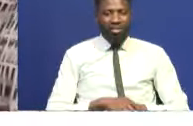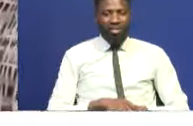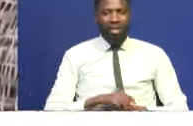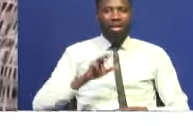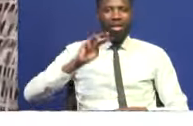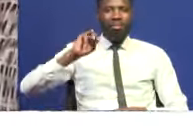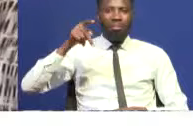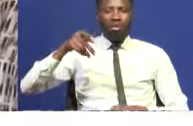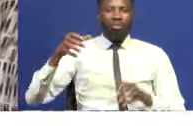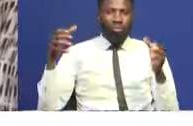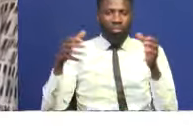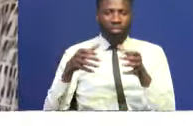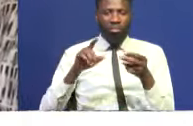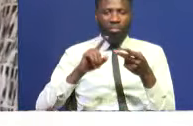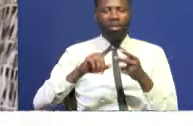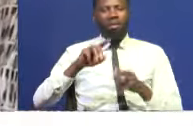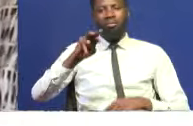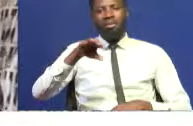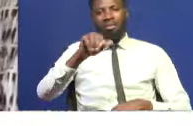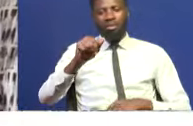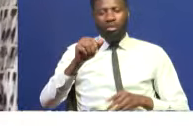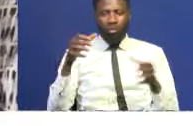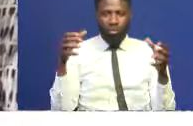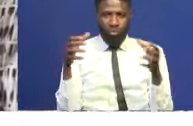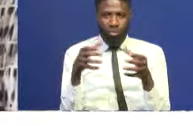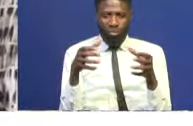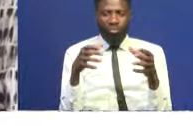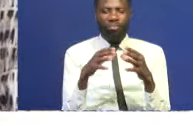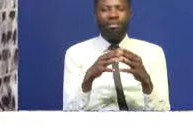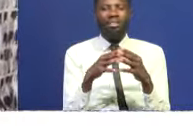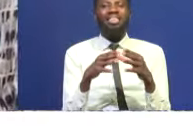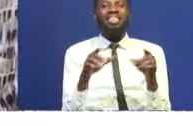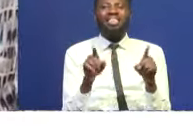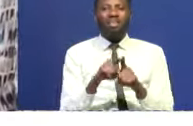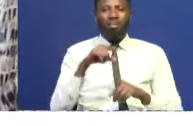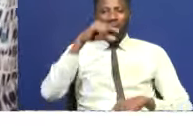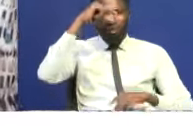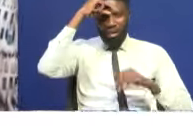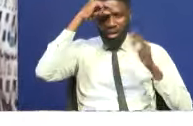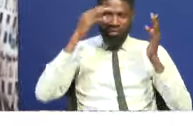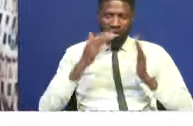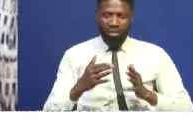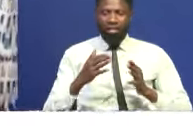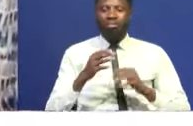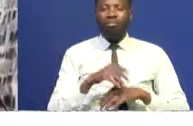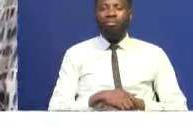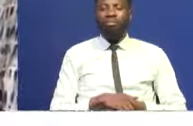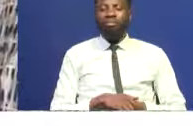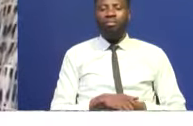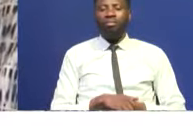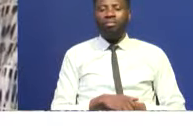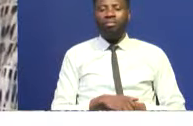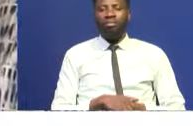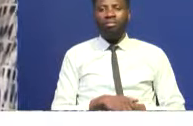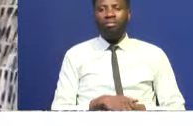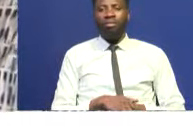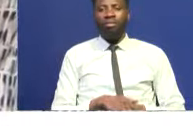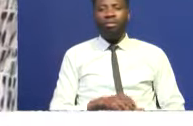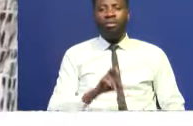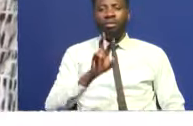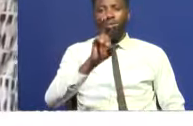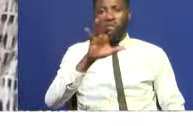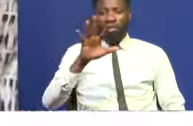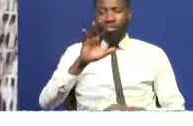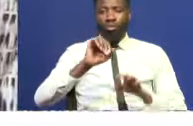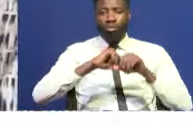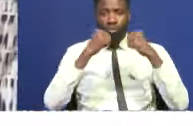parliamentarians, the county assembly, members, and the government itself. And out of these 25 social